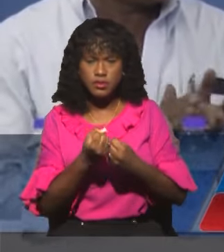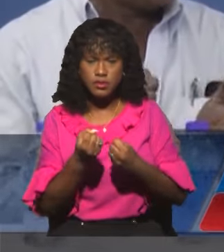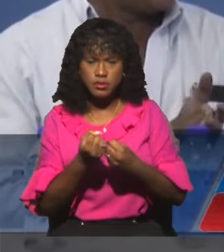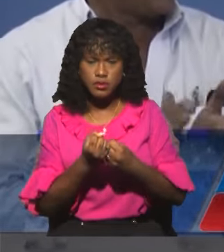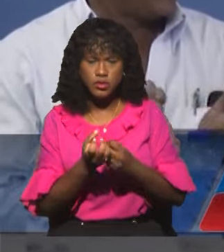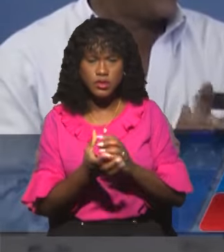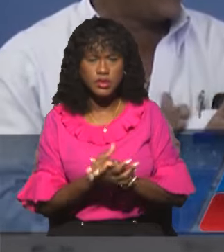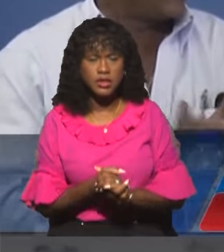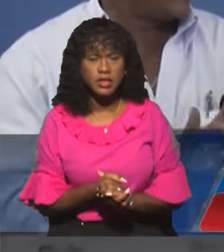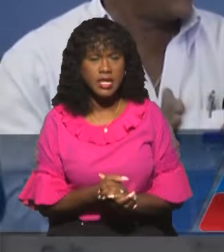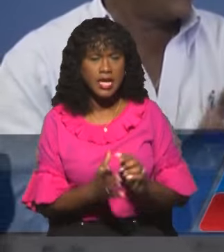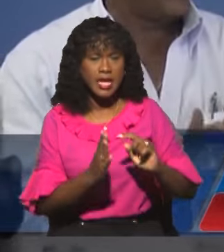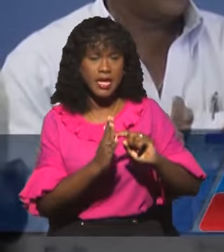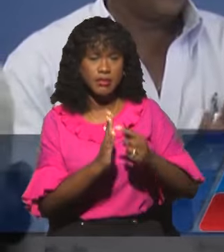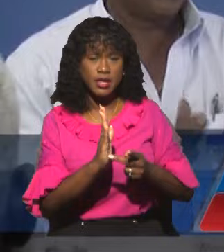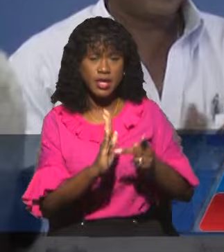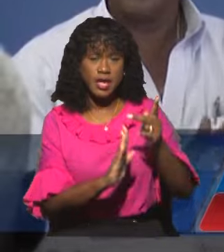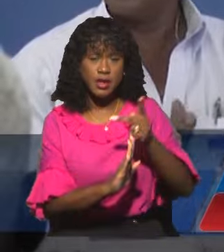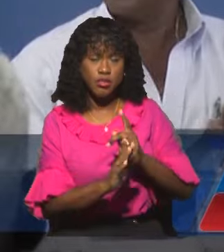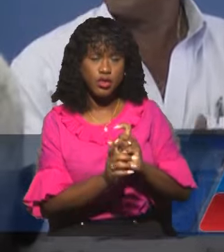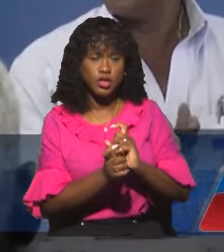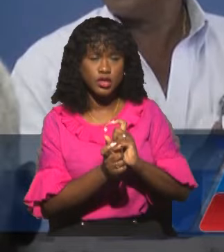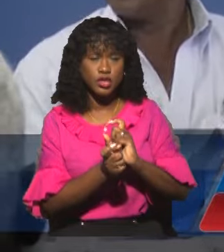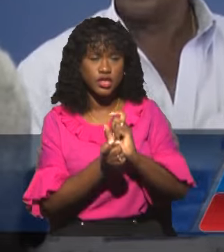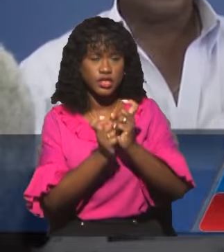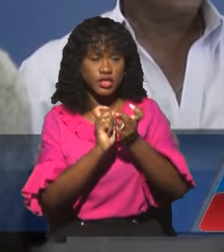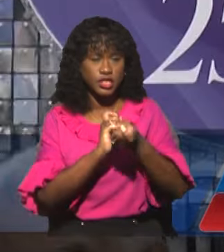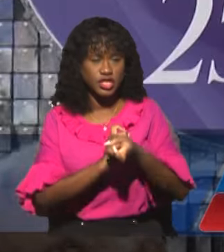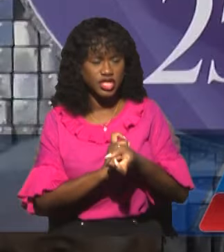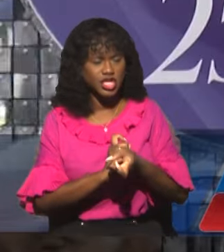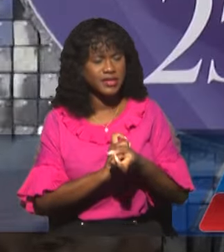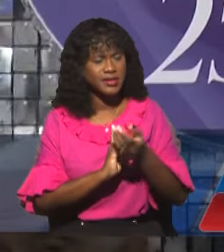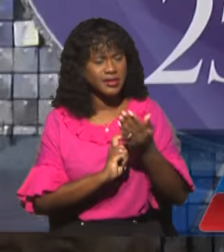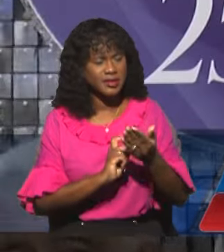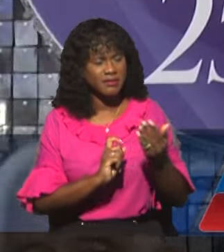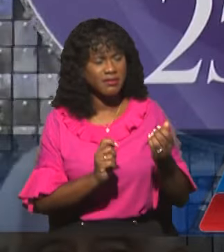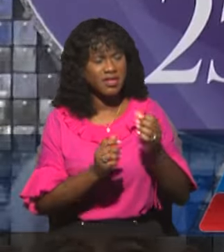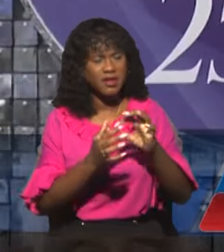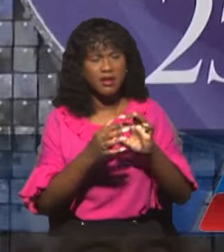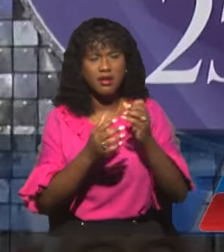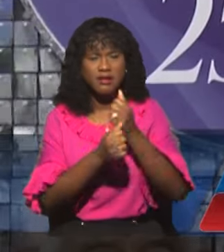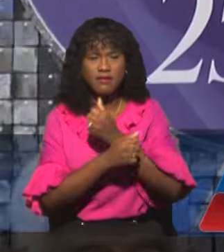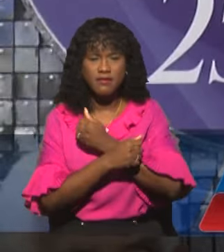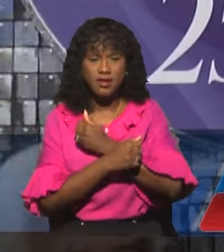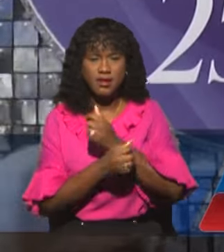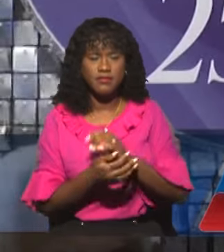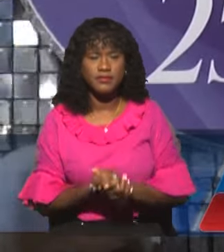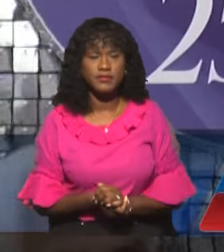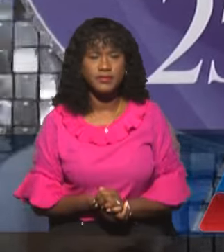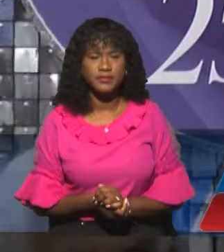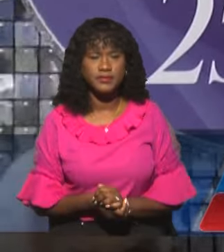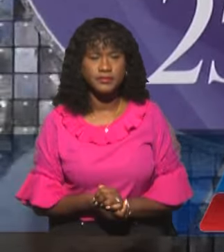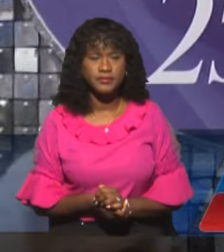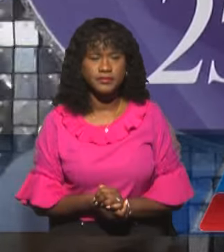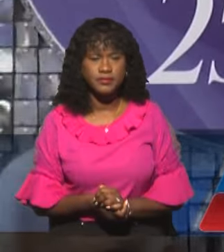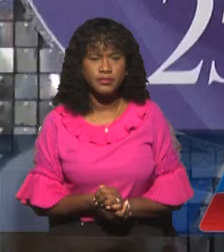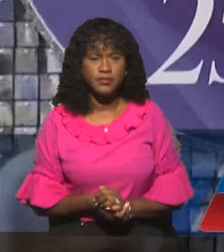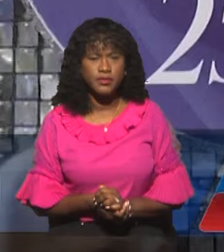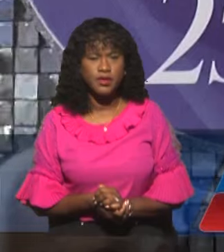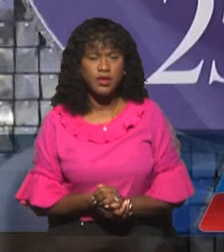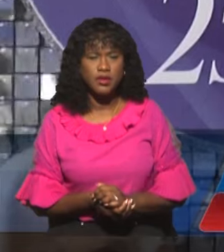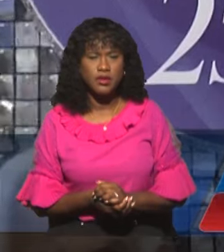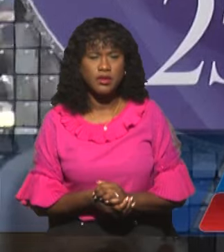what began as a project soon transformed into an item of love. We had to almost do a business plan to find out who these people